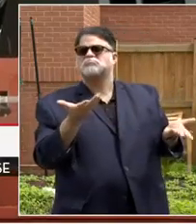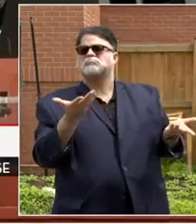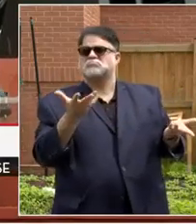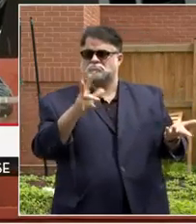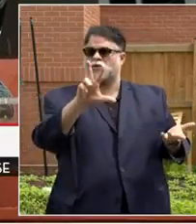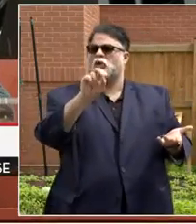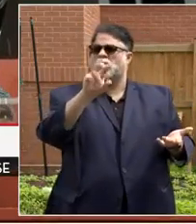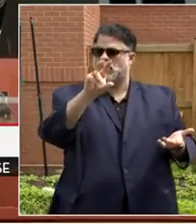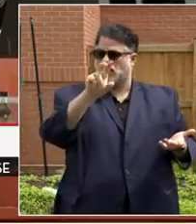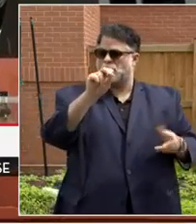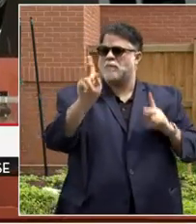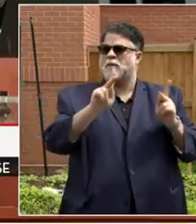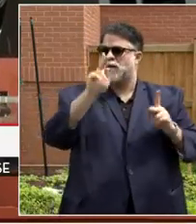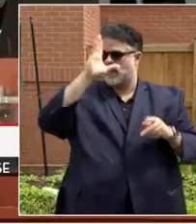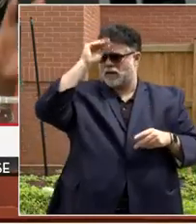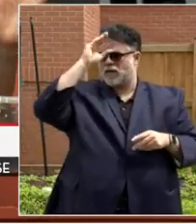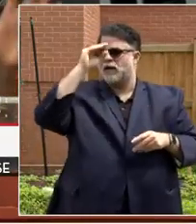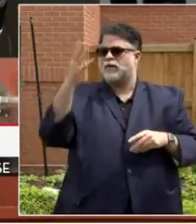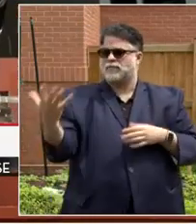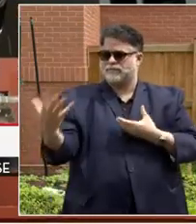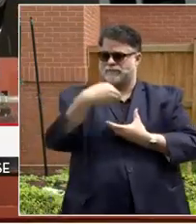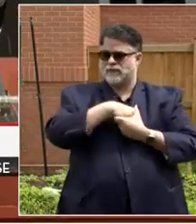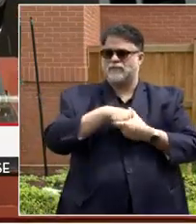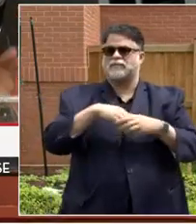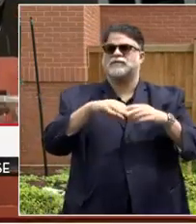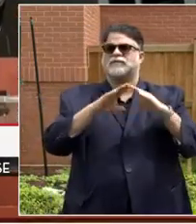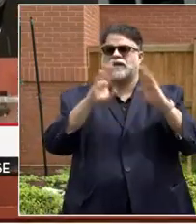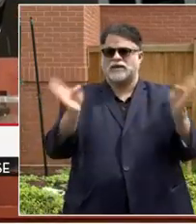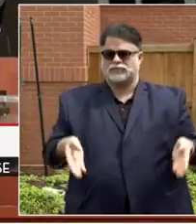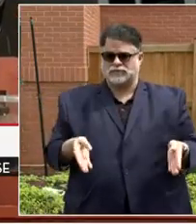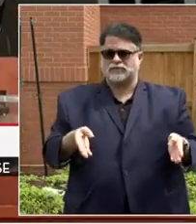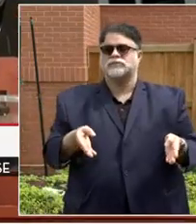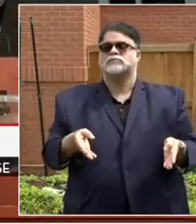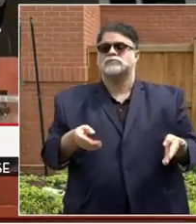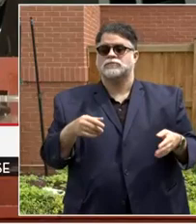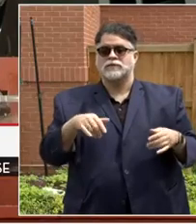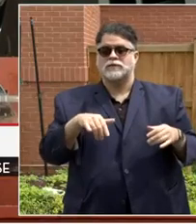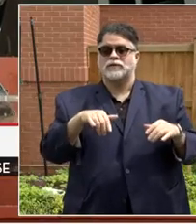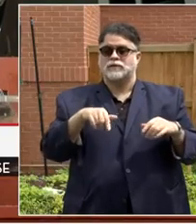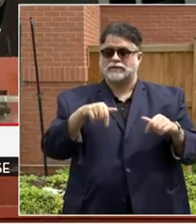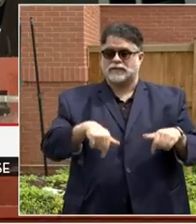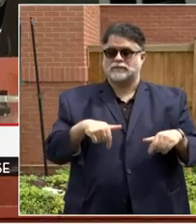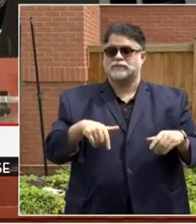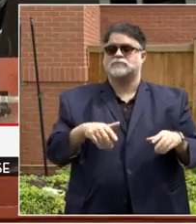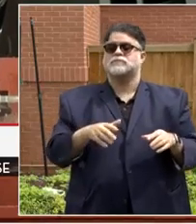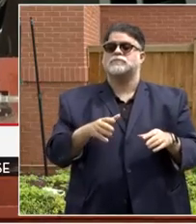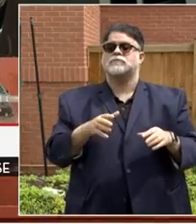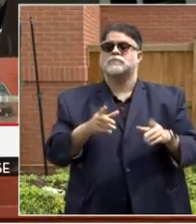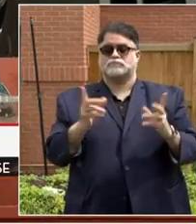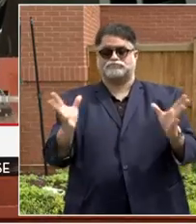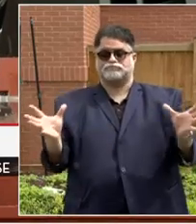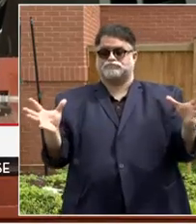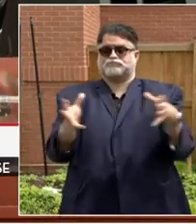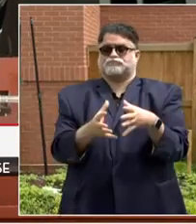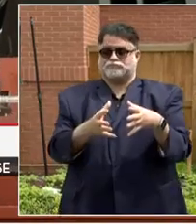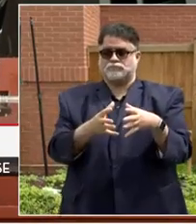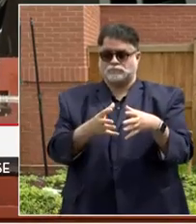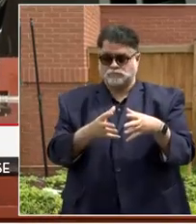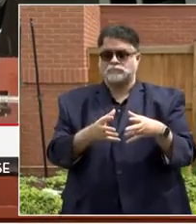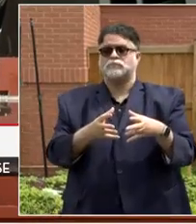right? So Wally met, they talked. Wally wanted to do a